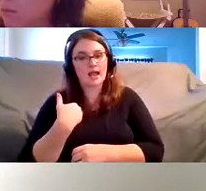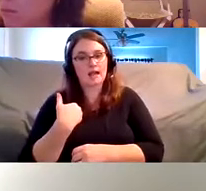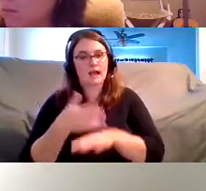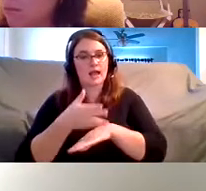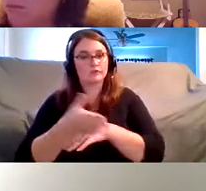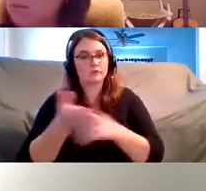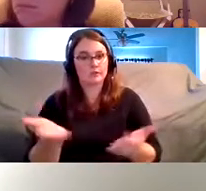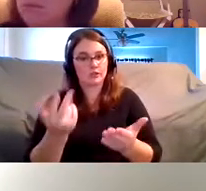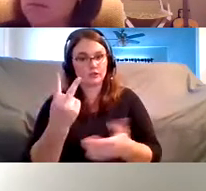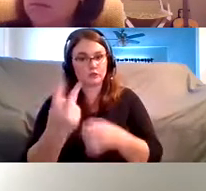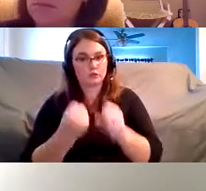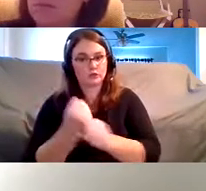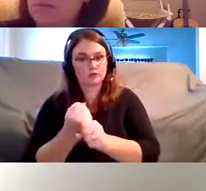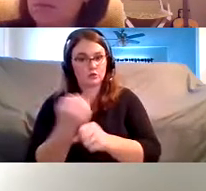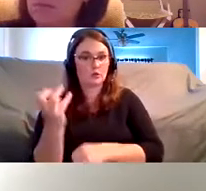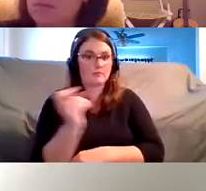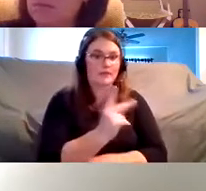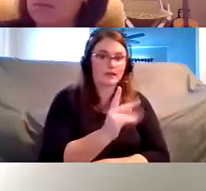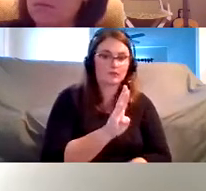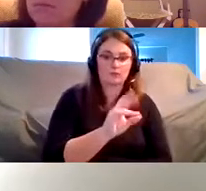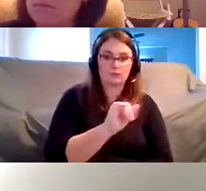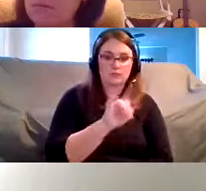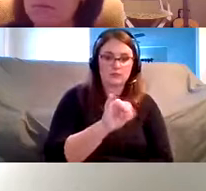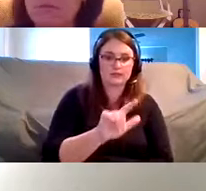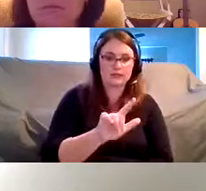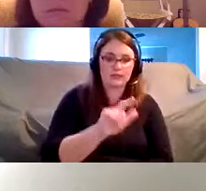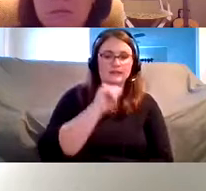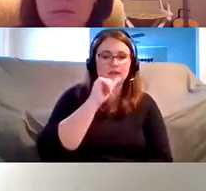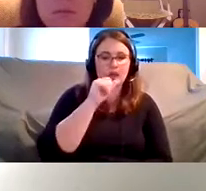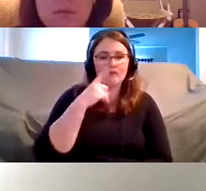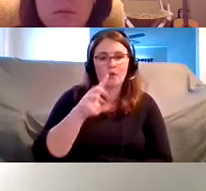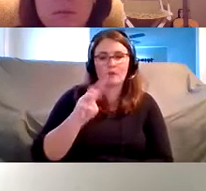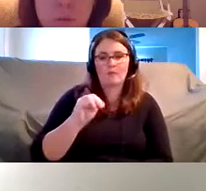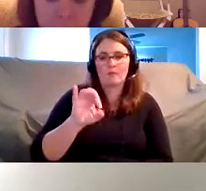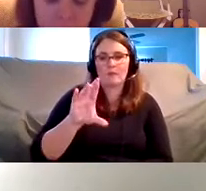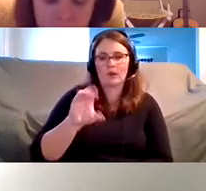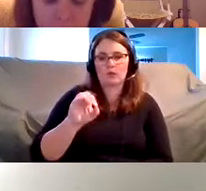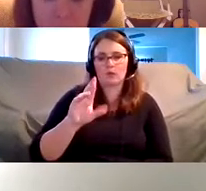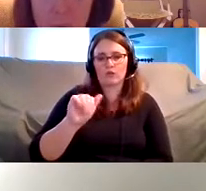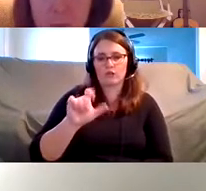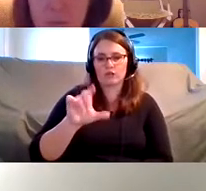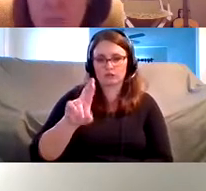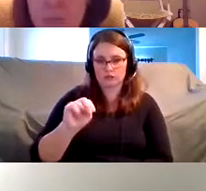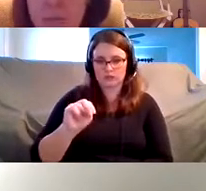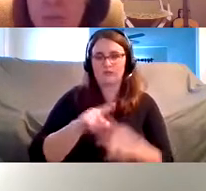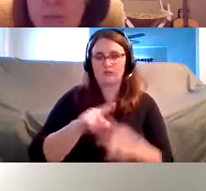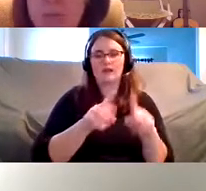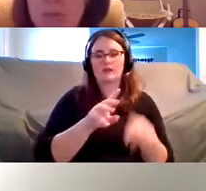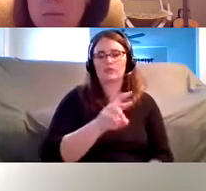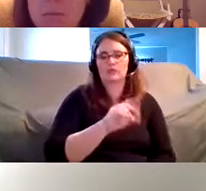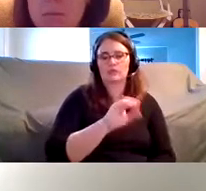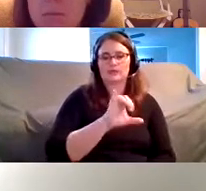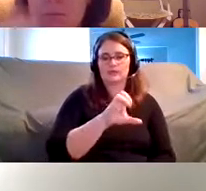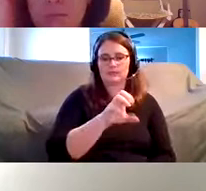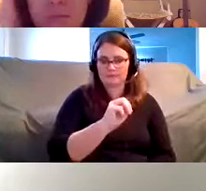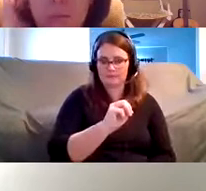going back to Brazil, not for microaggression, but for racism. Obviously, like in Brazil,